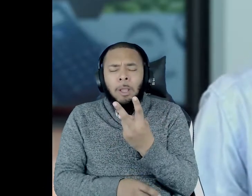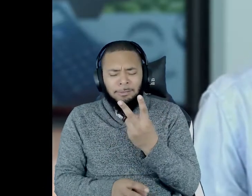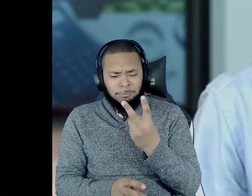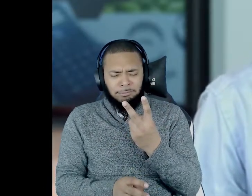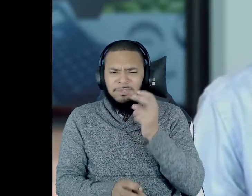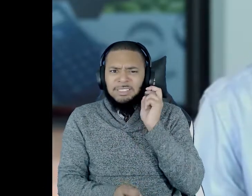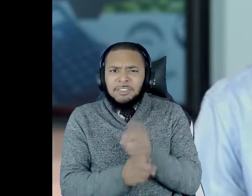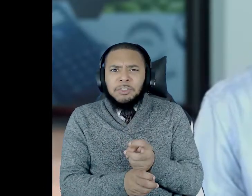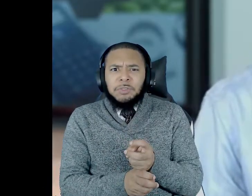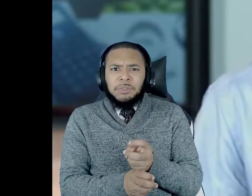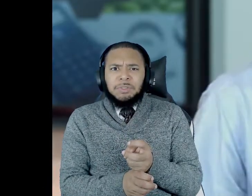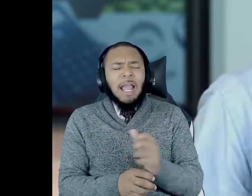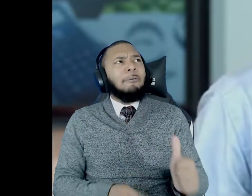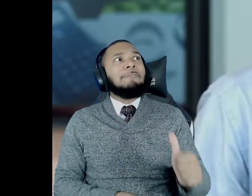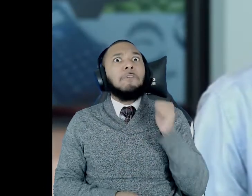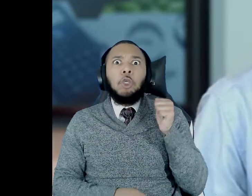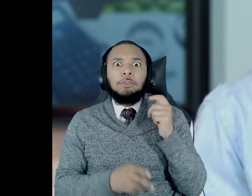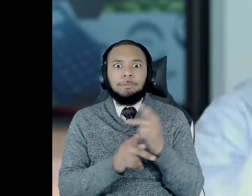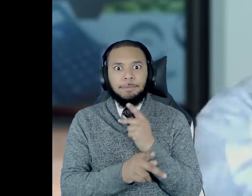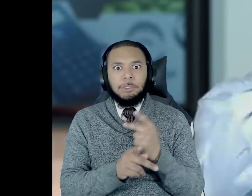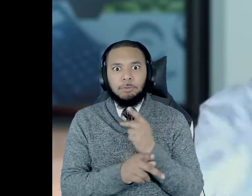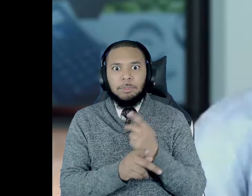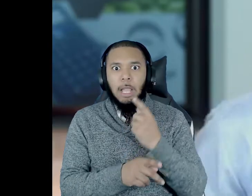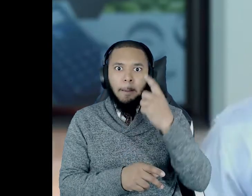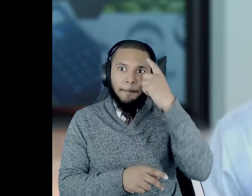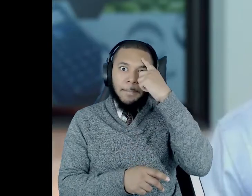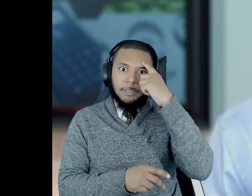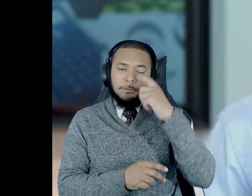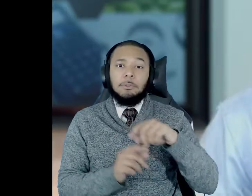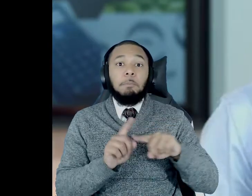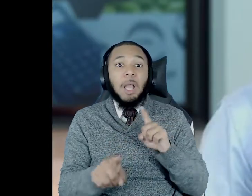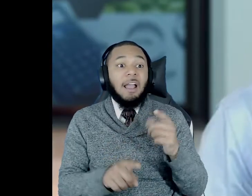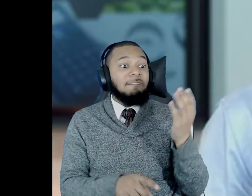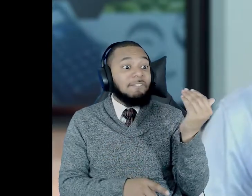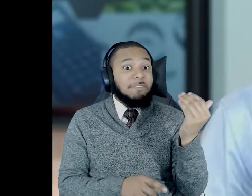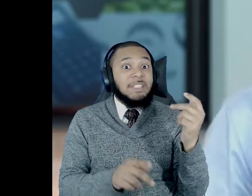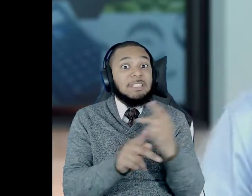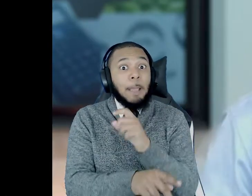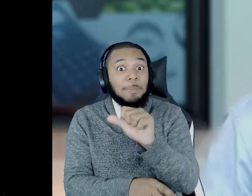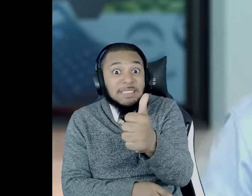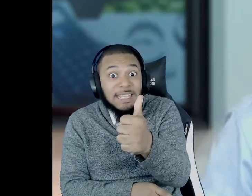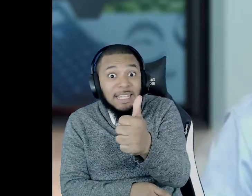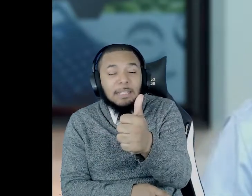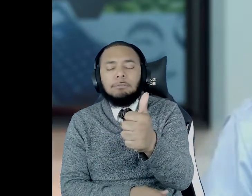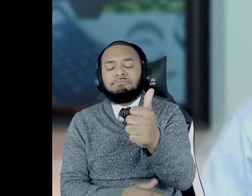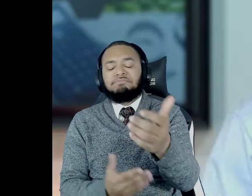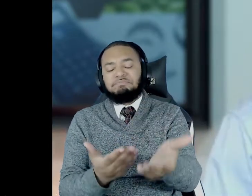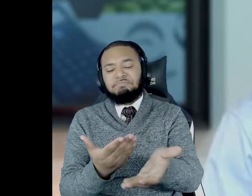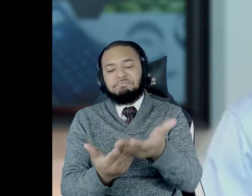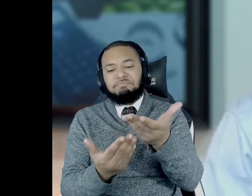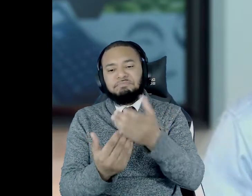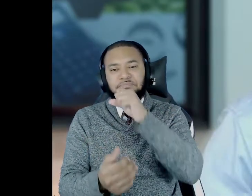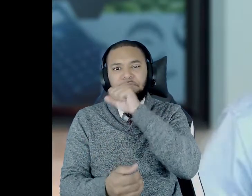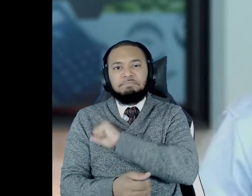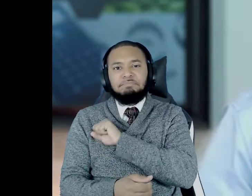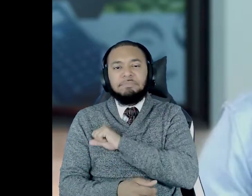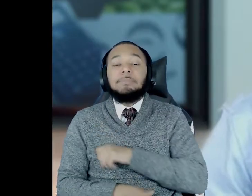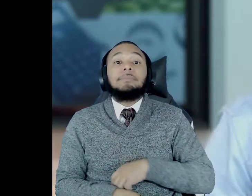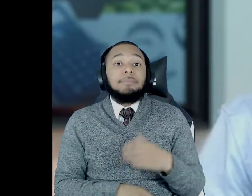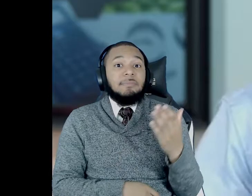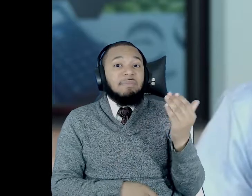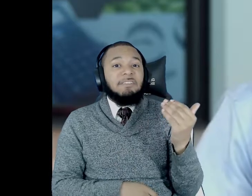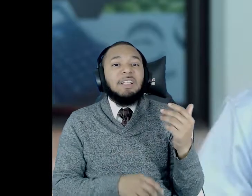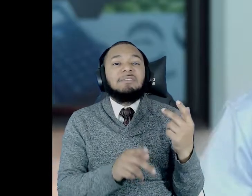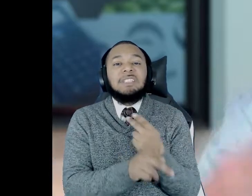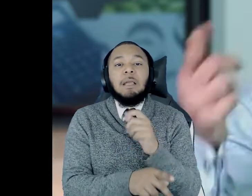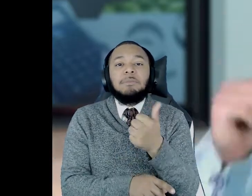head. I refuse to do it, in fact. But 15 times 10 is easy, so I will do that. 15 times 10, I don't even need to